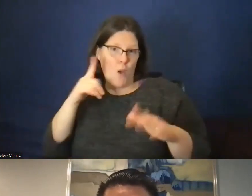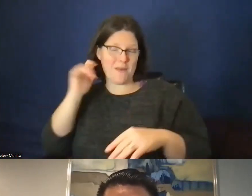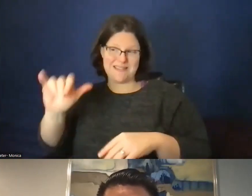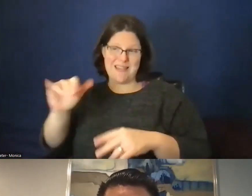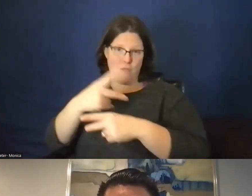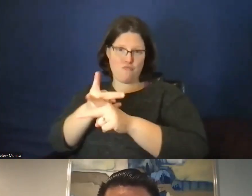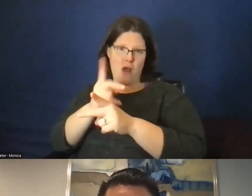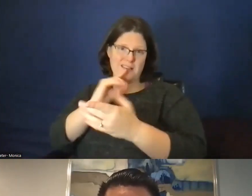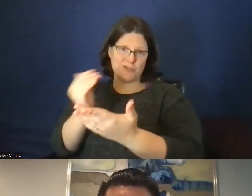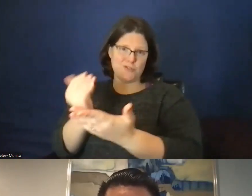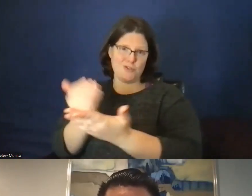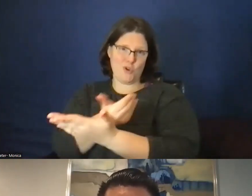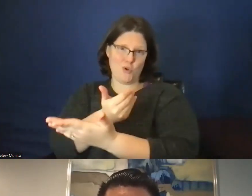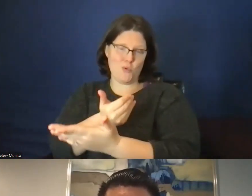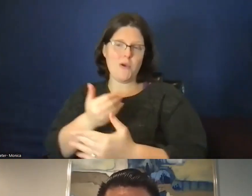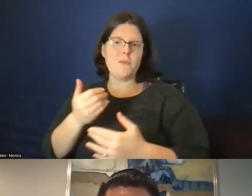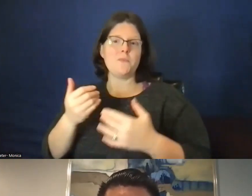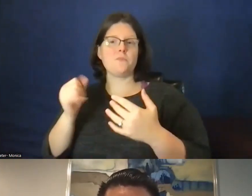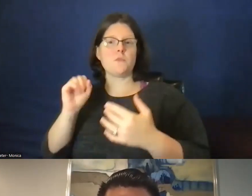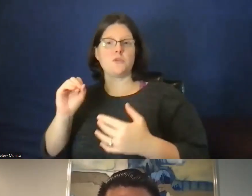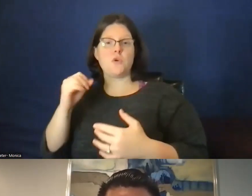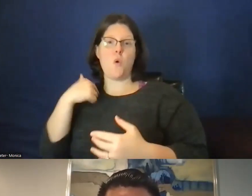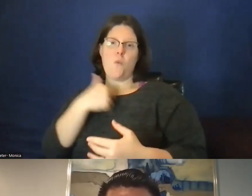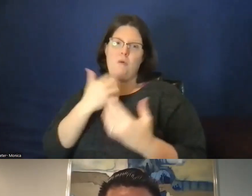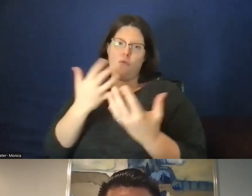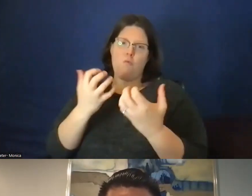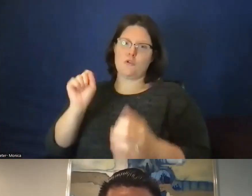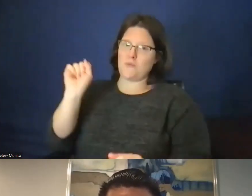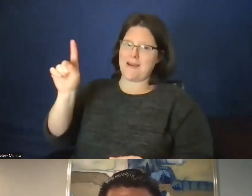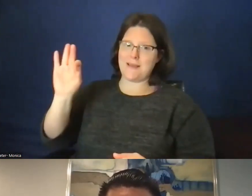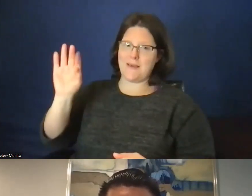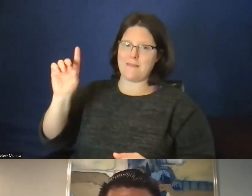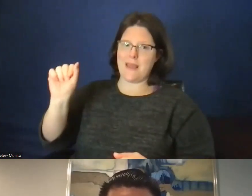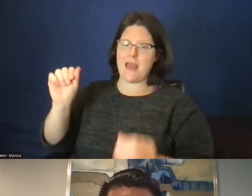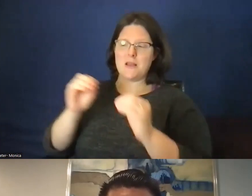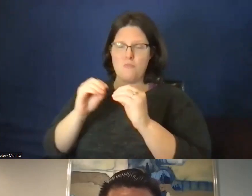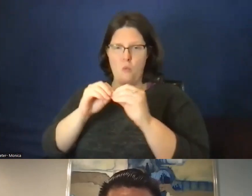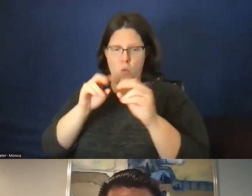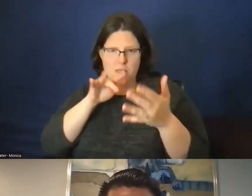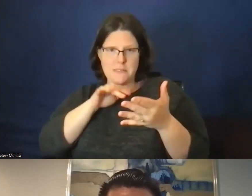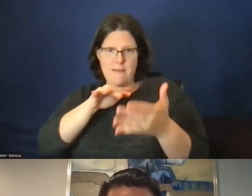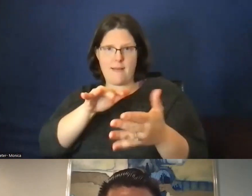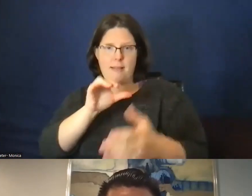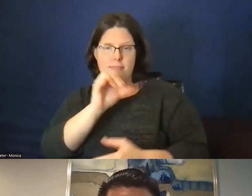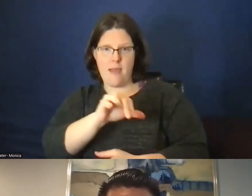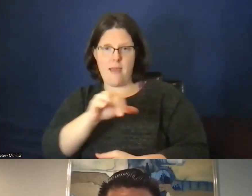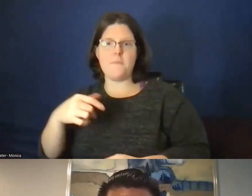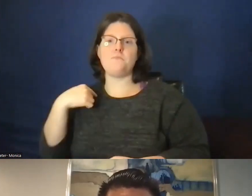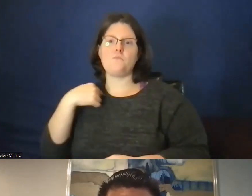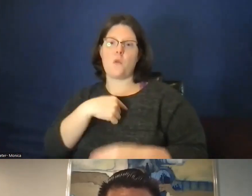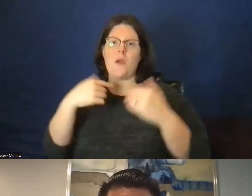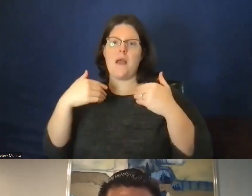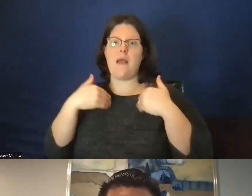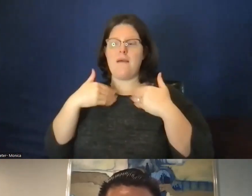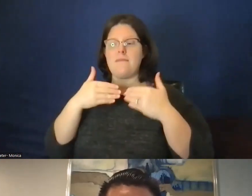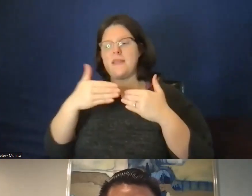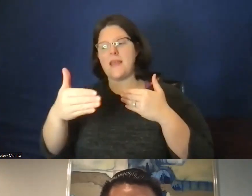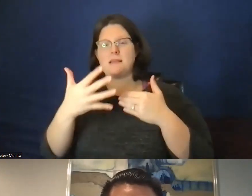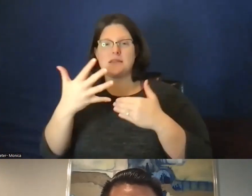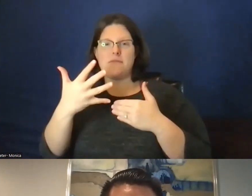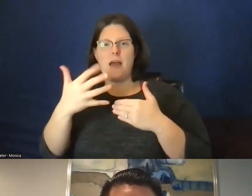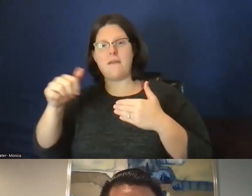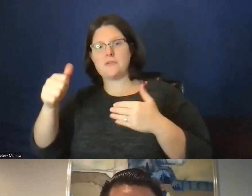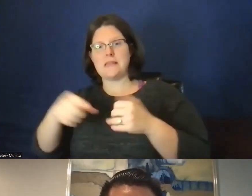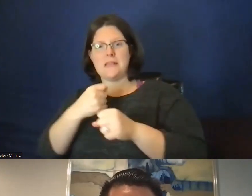So we would like to ask FDA to have the study funded. And we have a next 5 years funding we